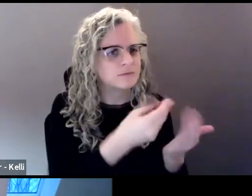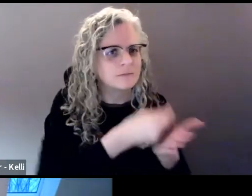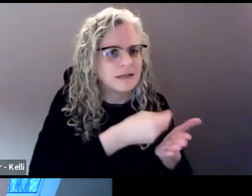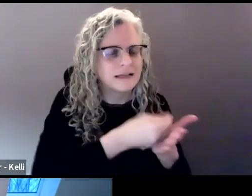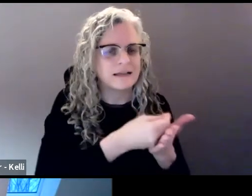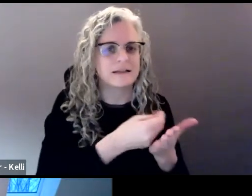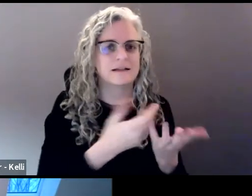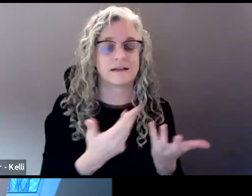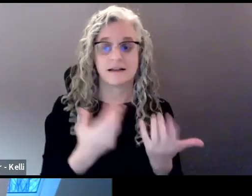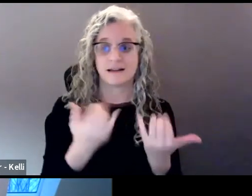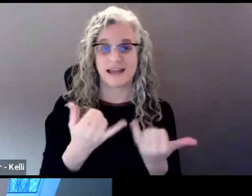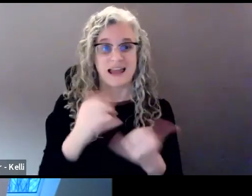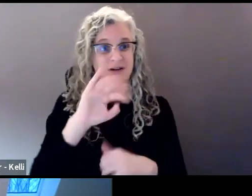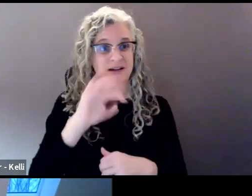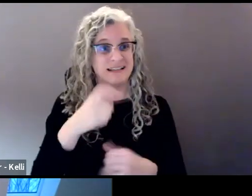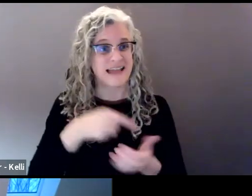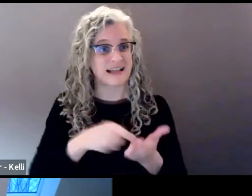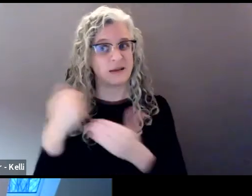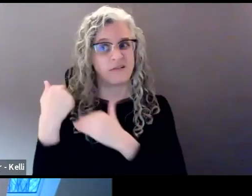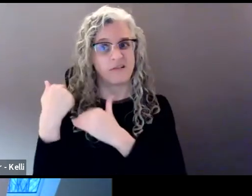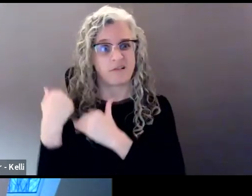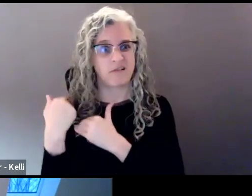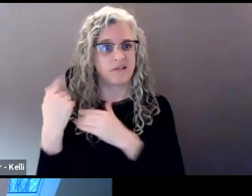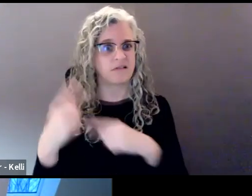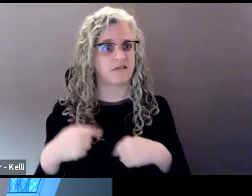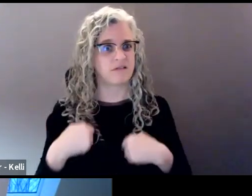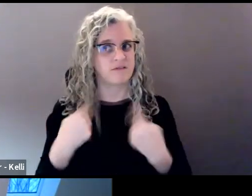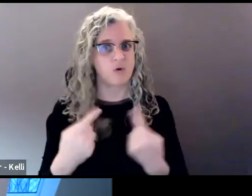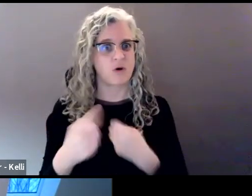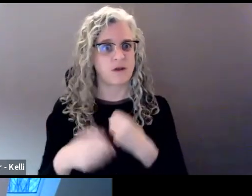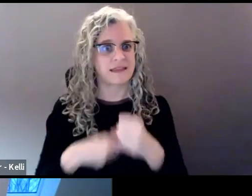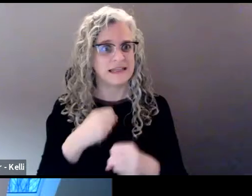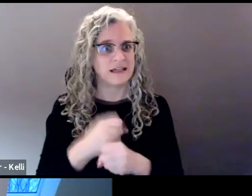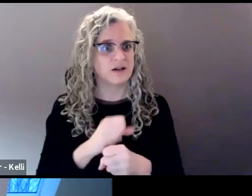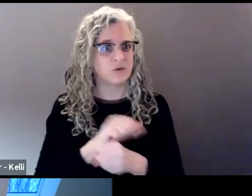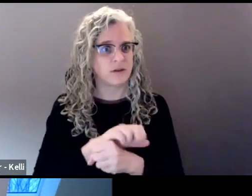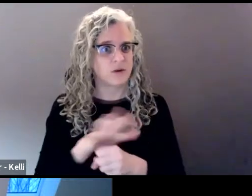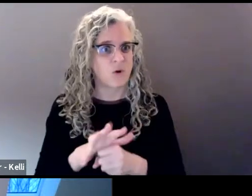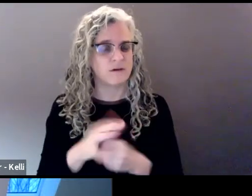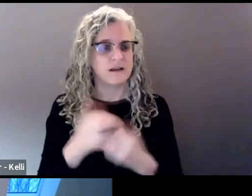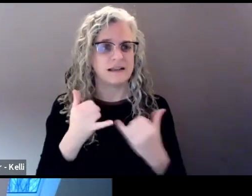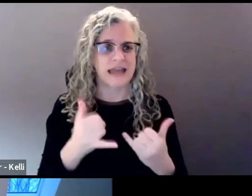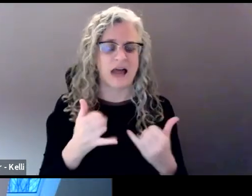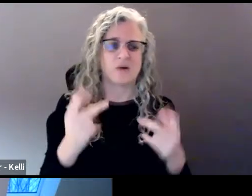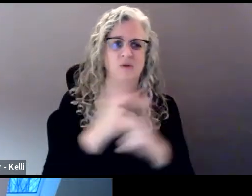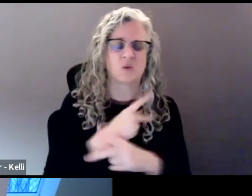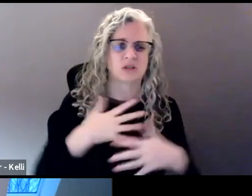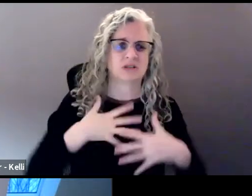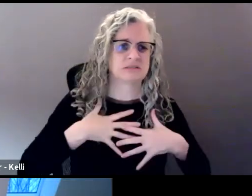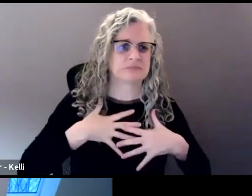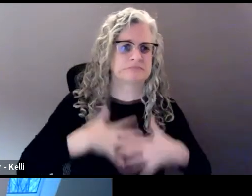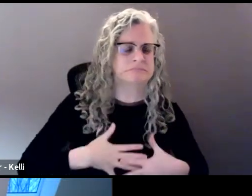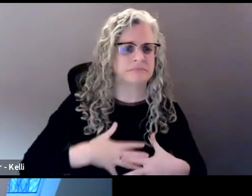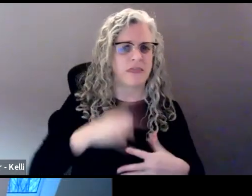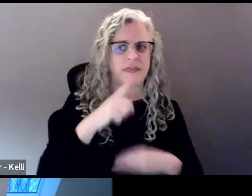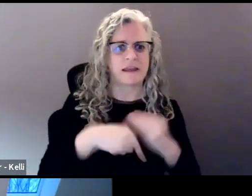and taxpayers have already had to carry for the past year, it is a sincerely depressing thought. So in closing, I urge WMATA to significantly